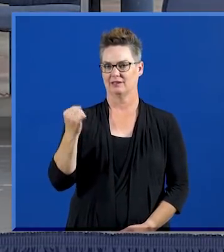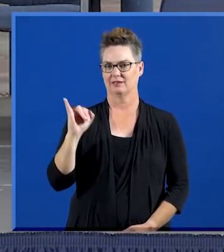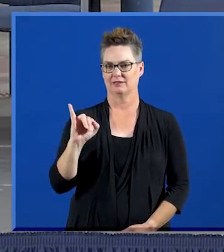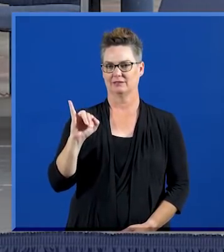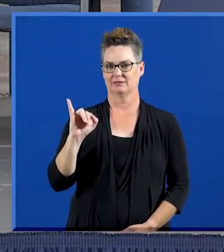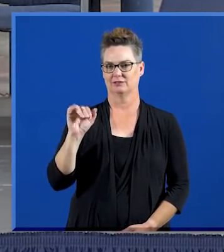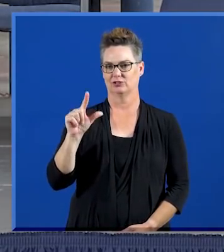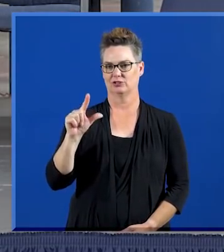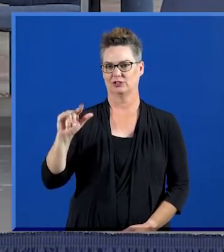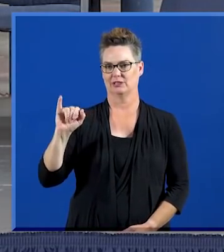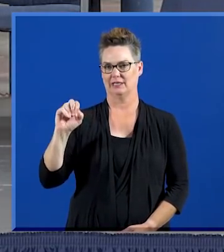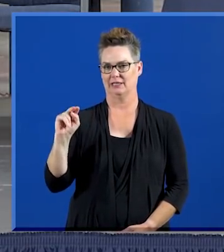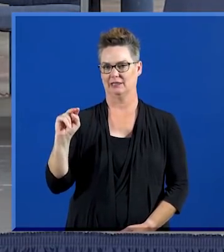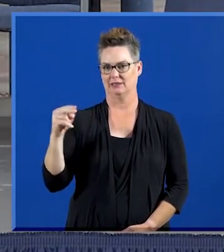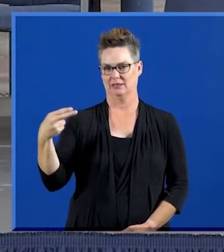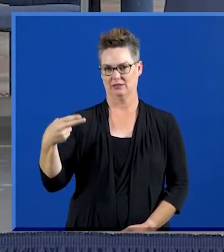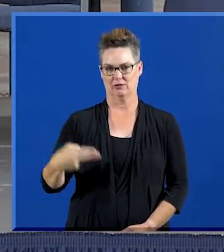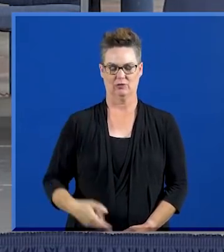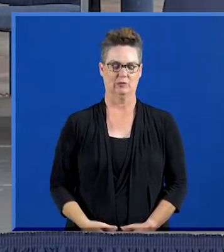Jillian Hidalgo.